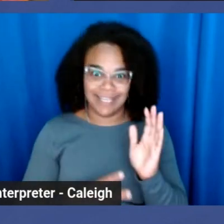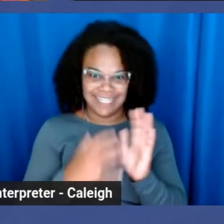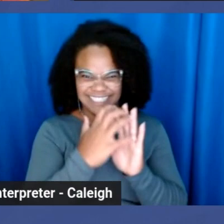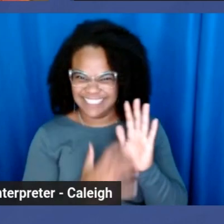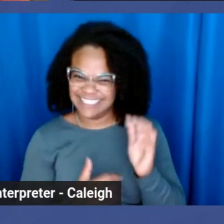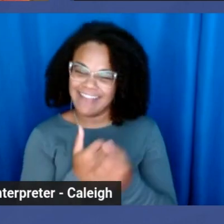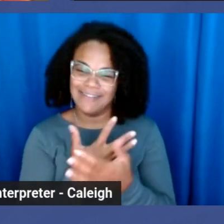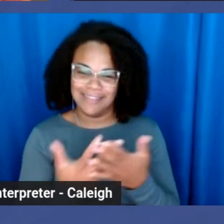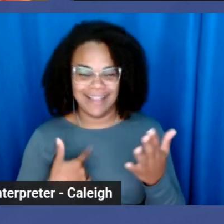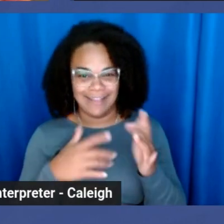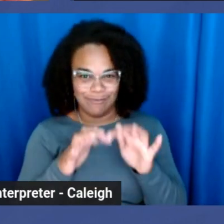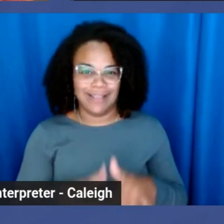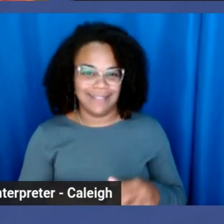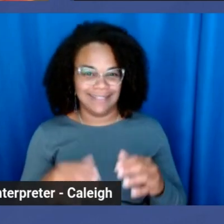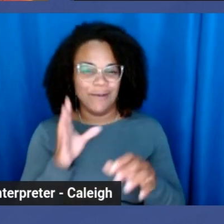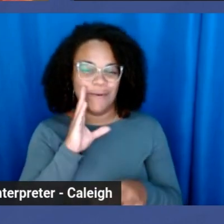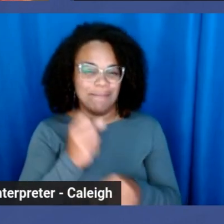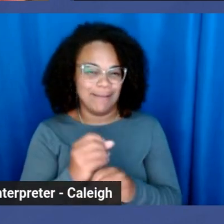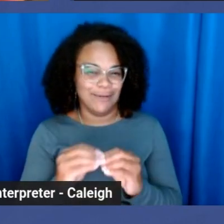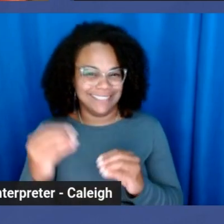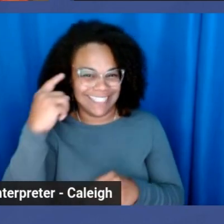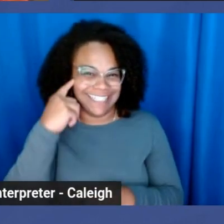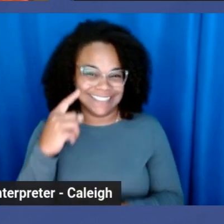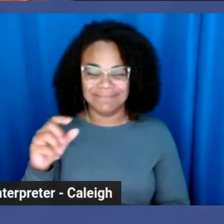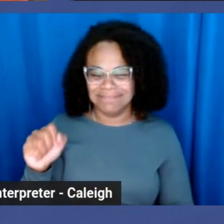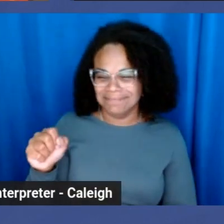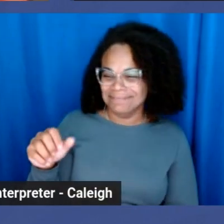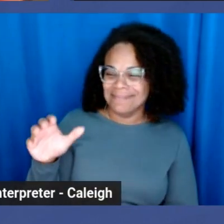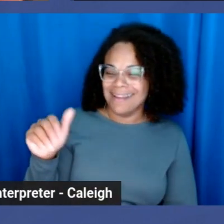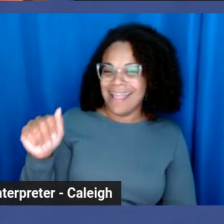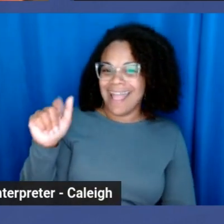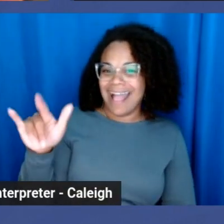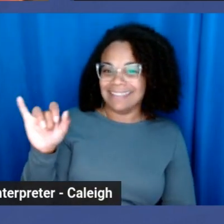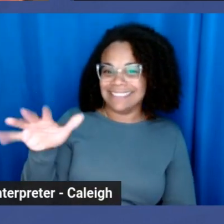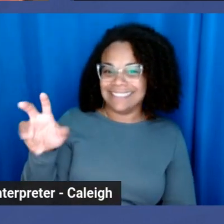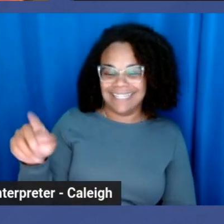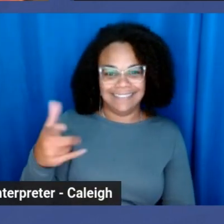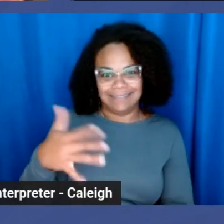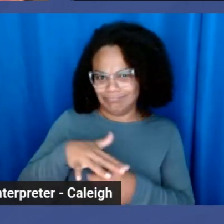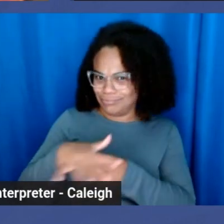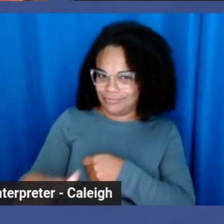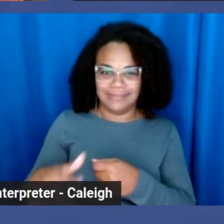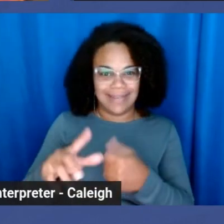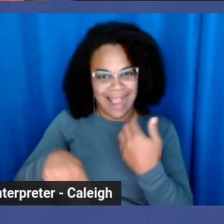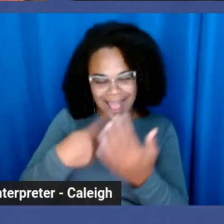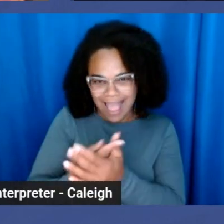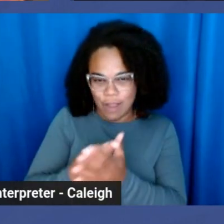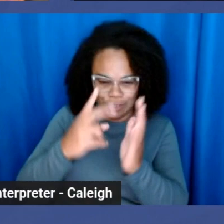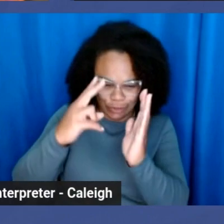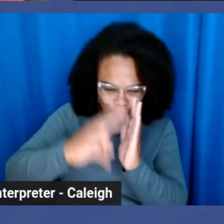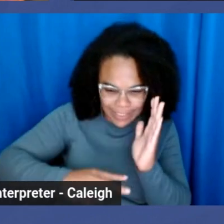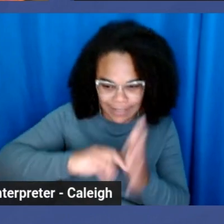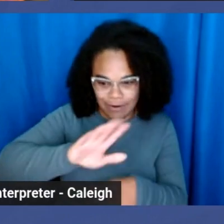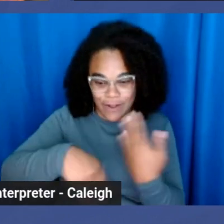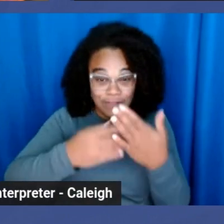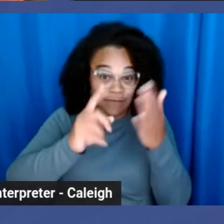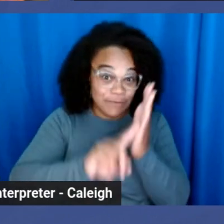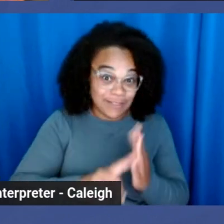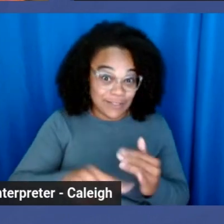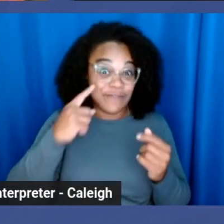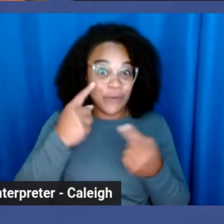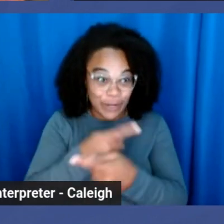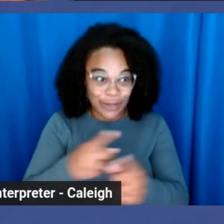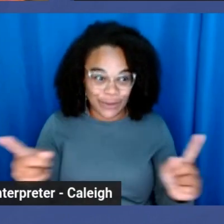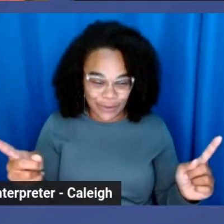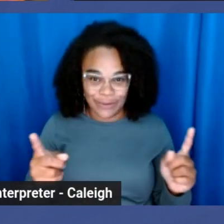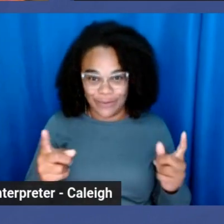sense. Yes. Allison has spent countless hours reading all of the research for you, the research that exists. That's